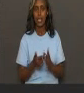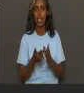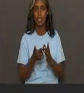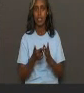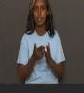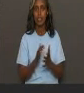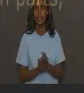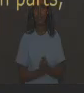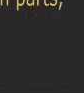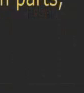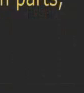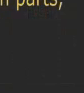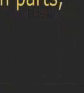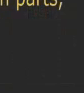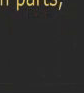Begin.